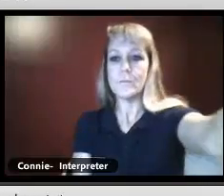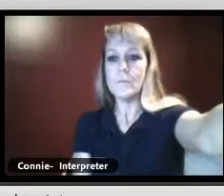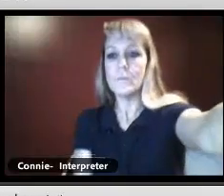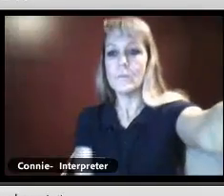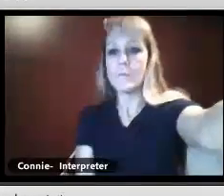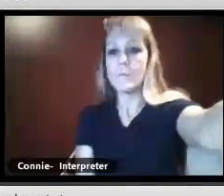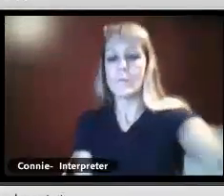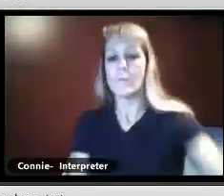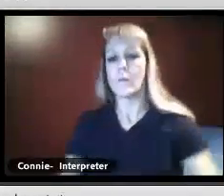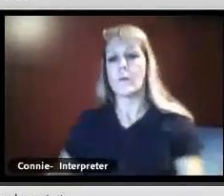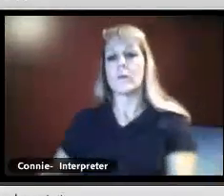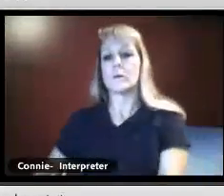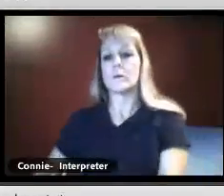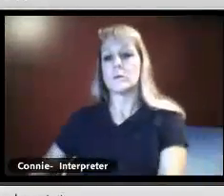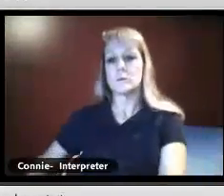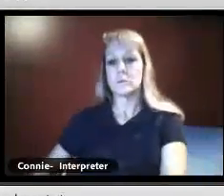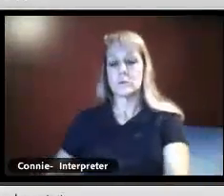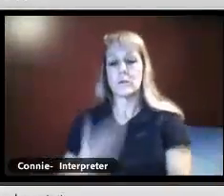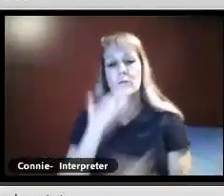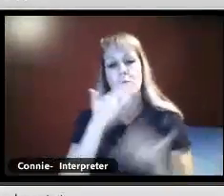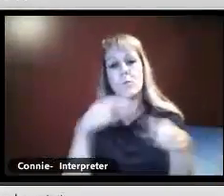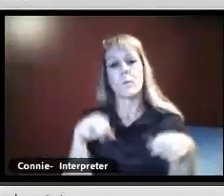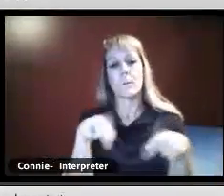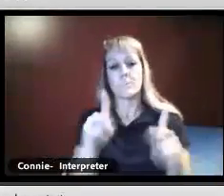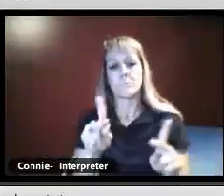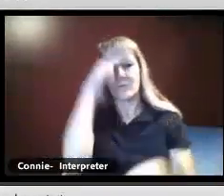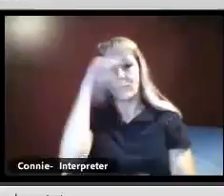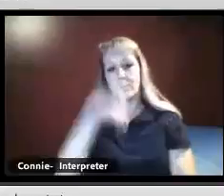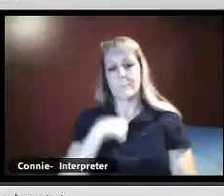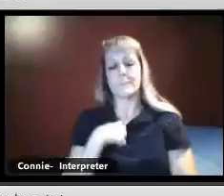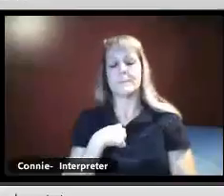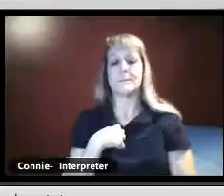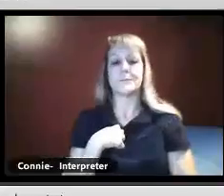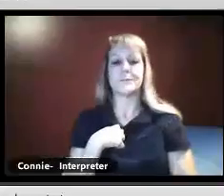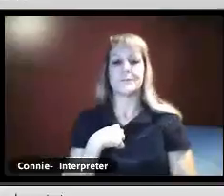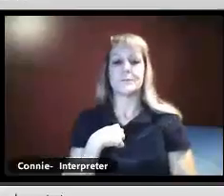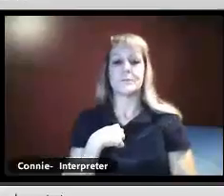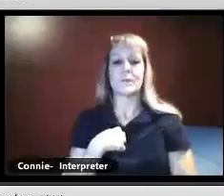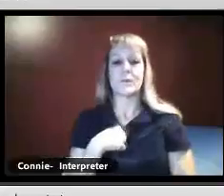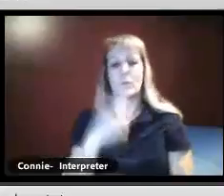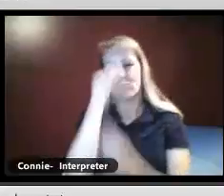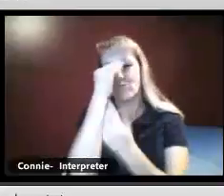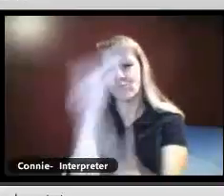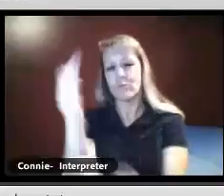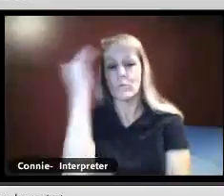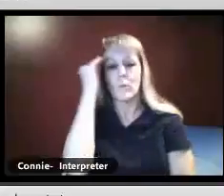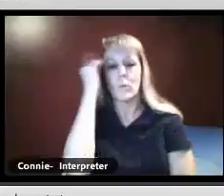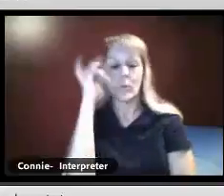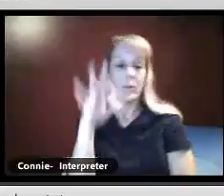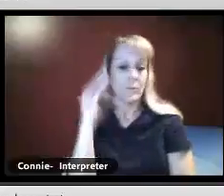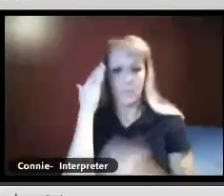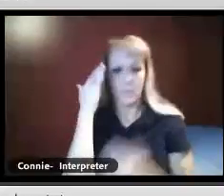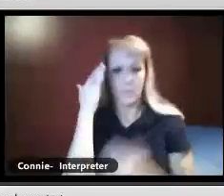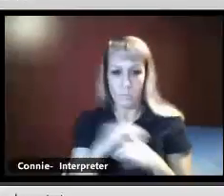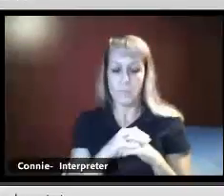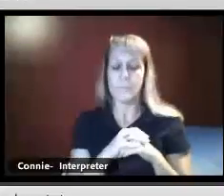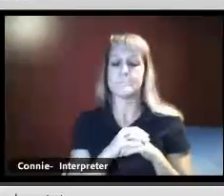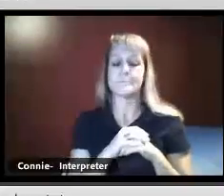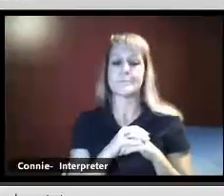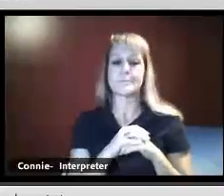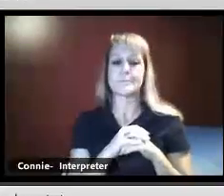This is a very good opportunity for me to make you aware, if you are not already, of